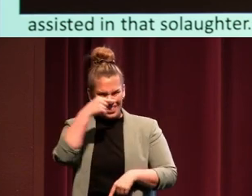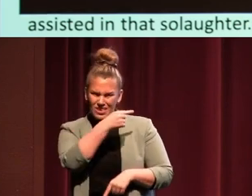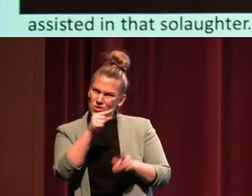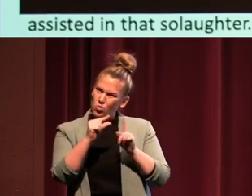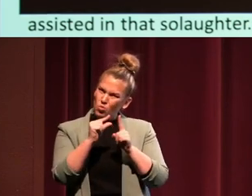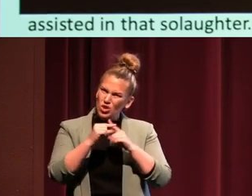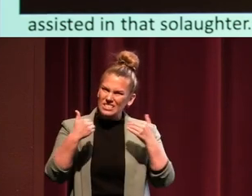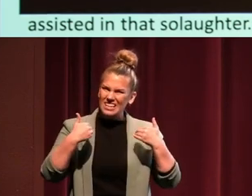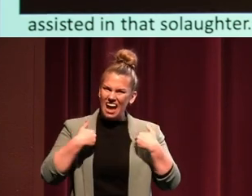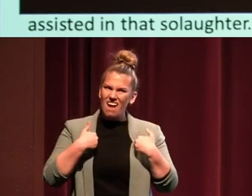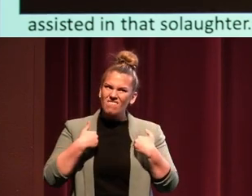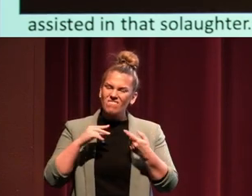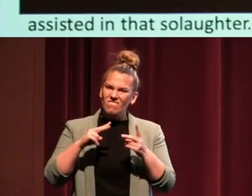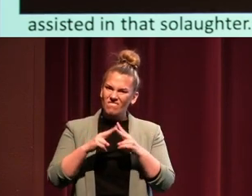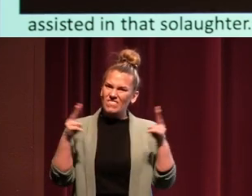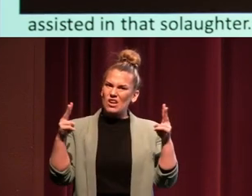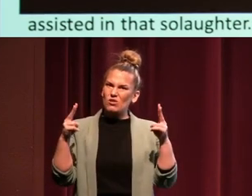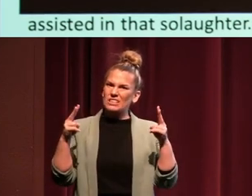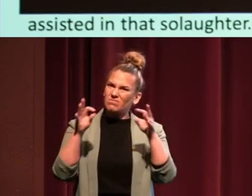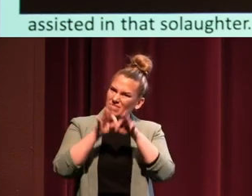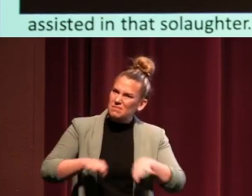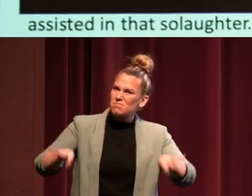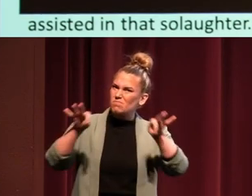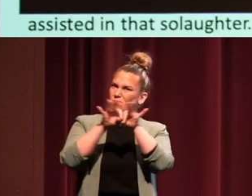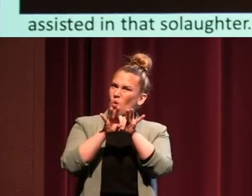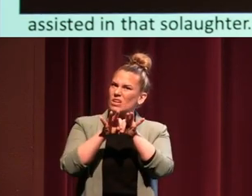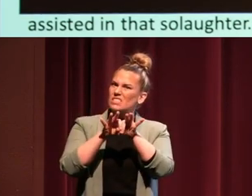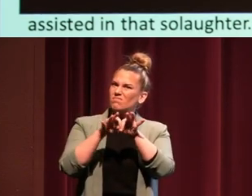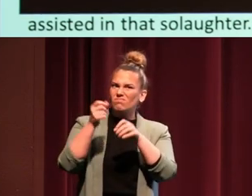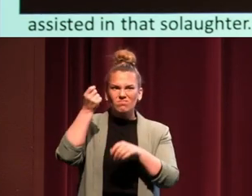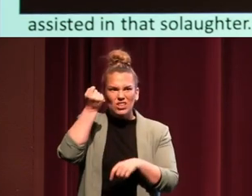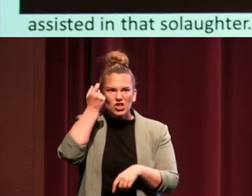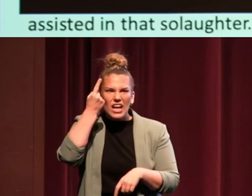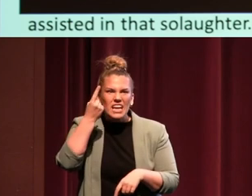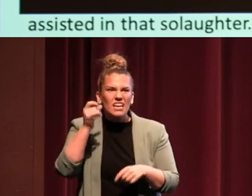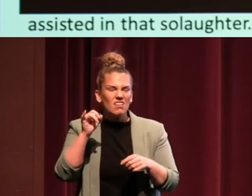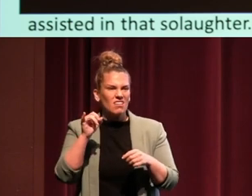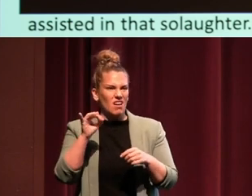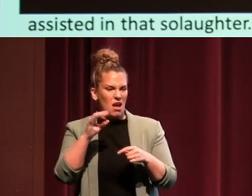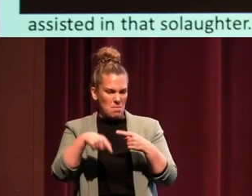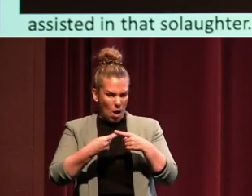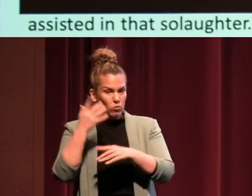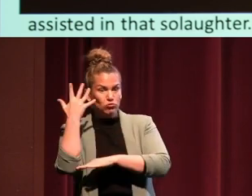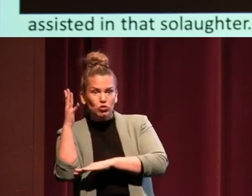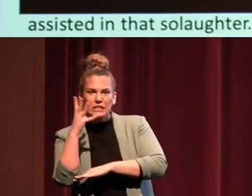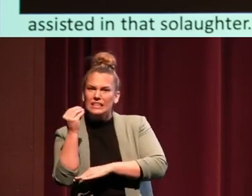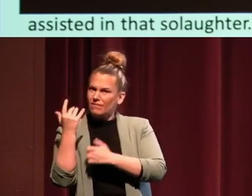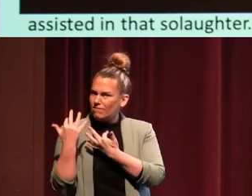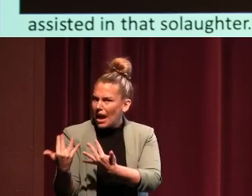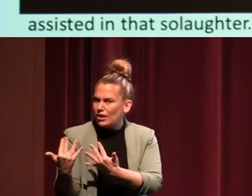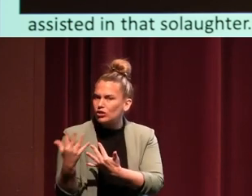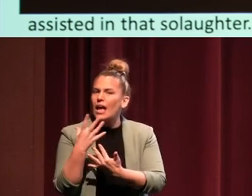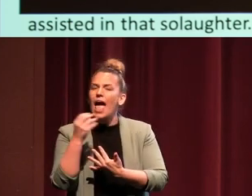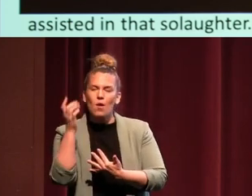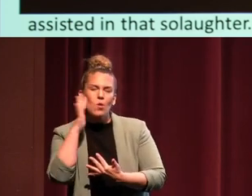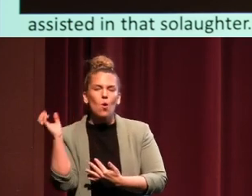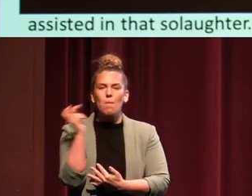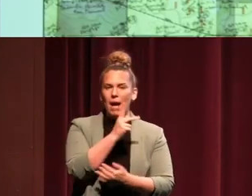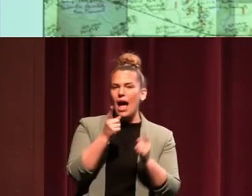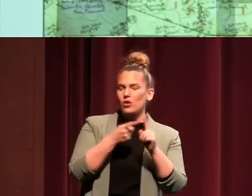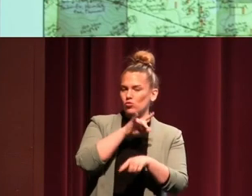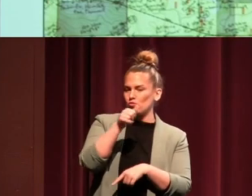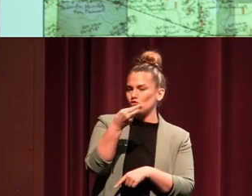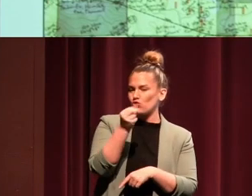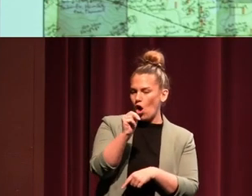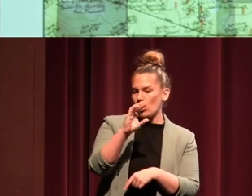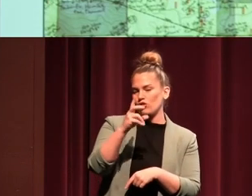have significant bearing on my discussion of old trees and fire. And we'll return to John Charles Fremont at the end.